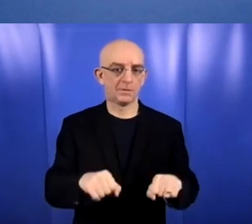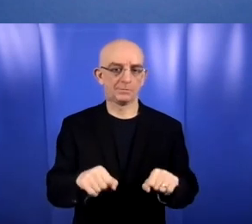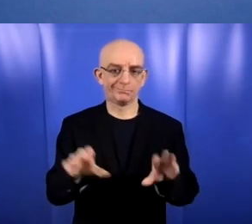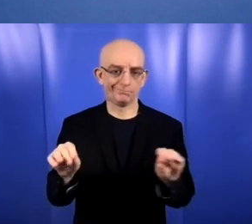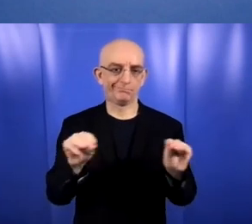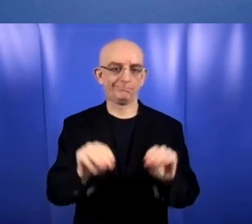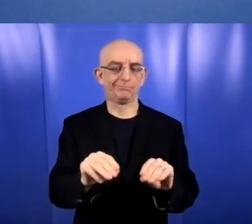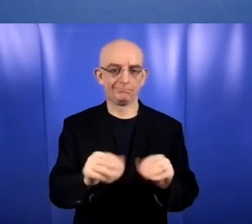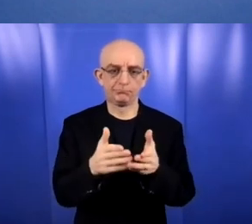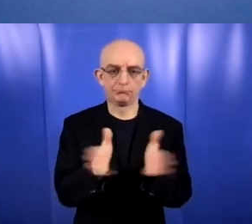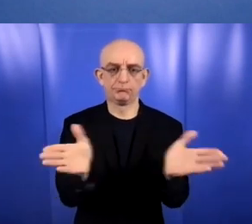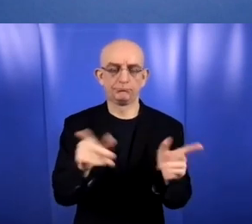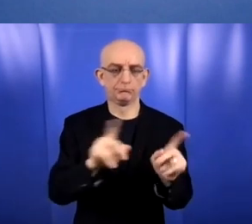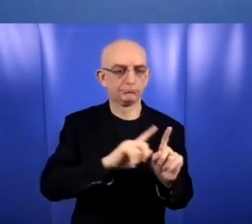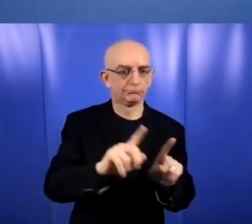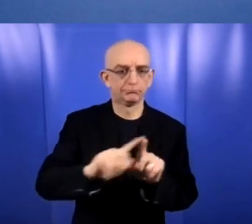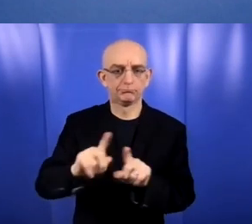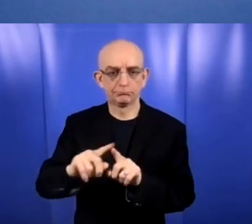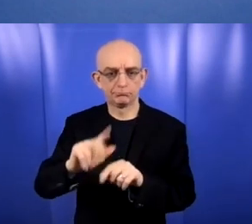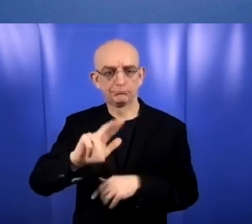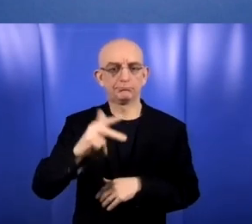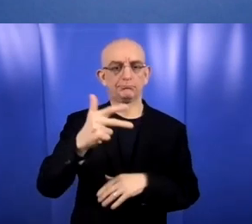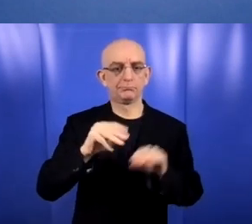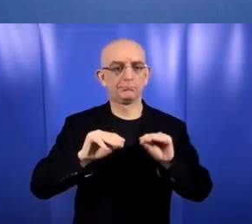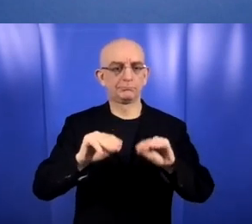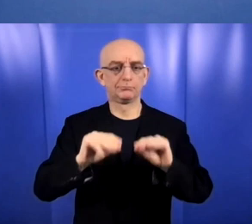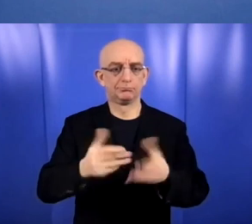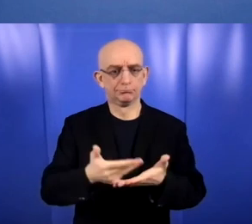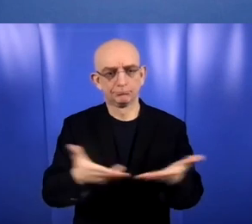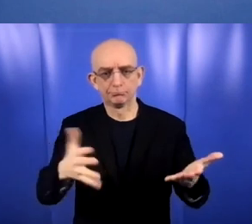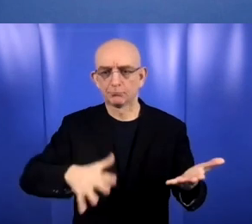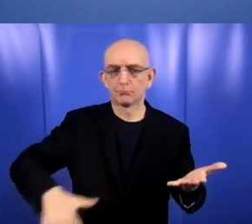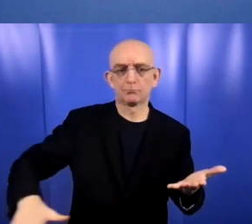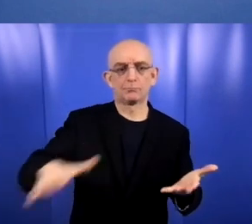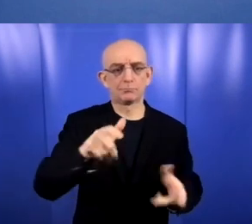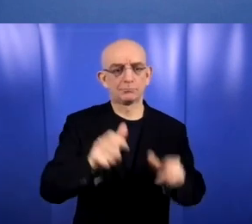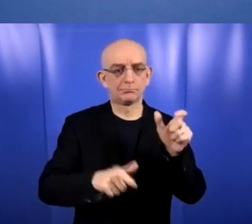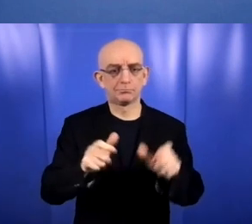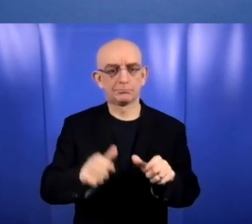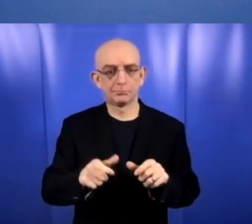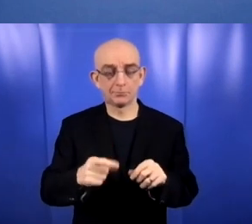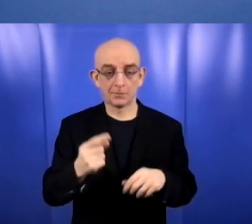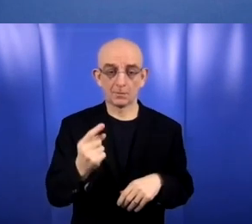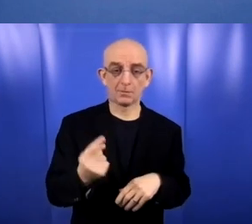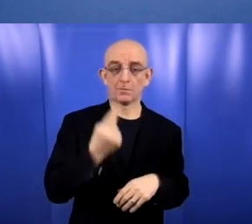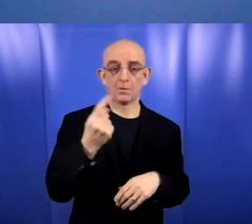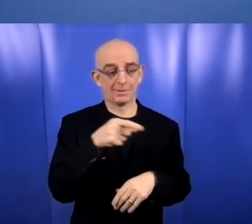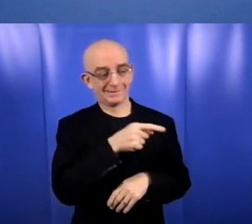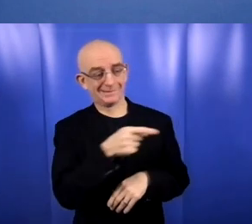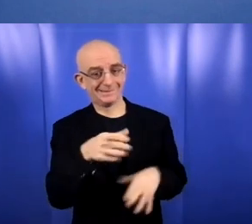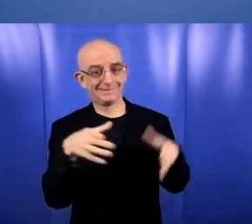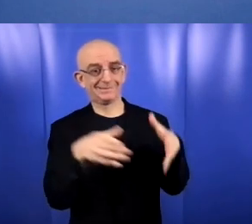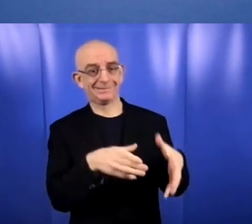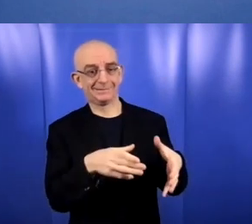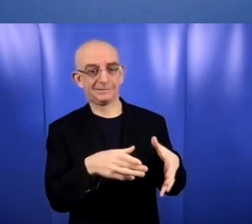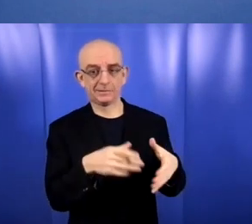everybody in society, not just for those who are being displaced. I suppose, being a